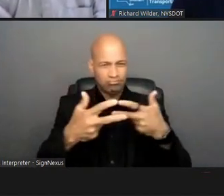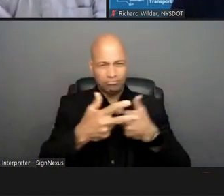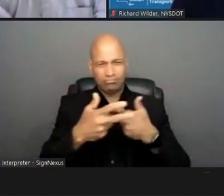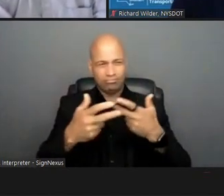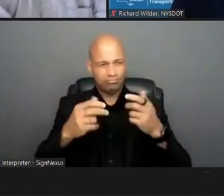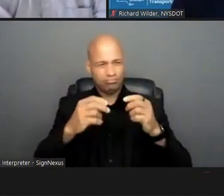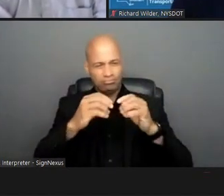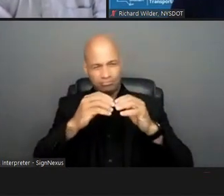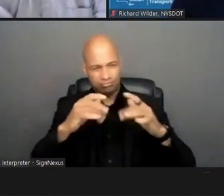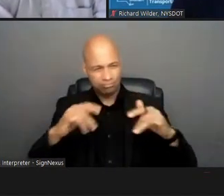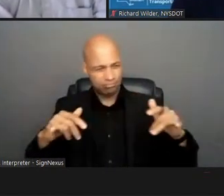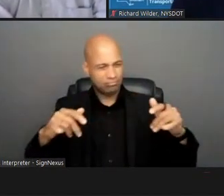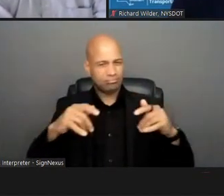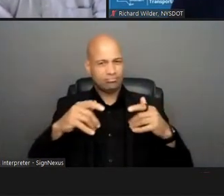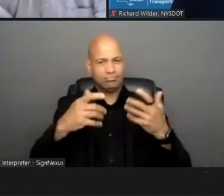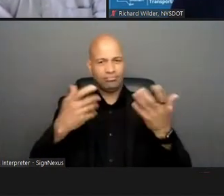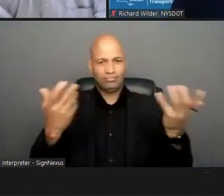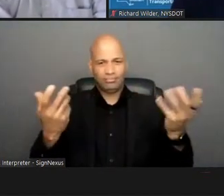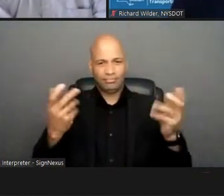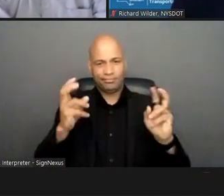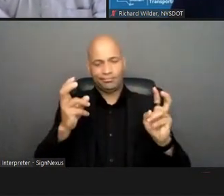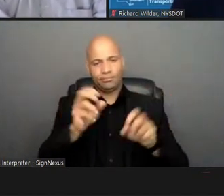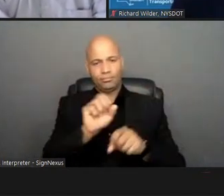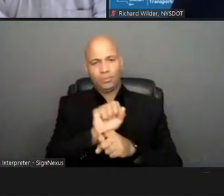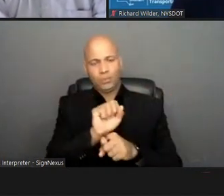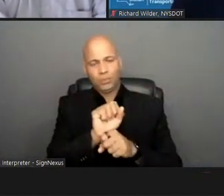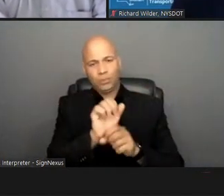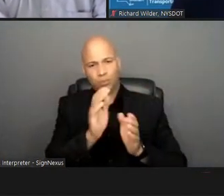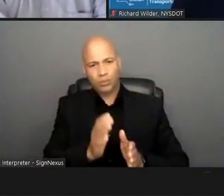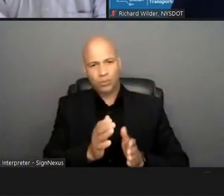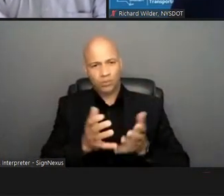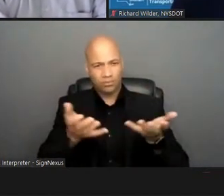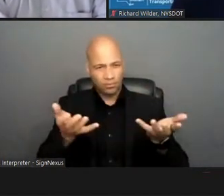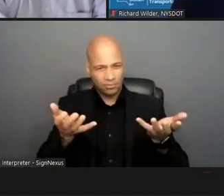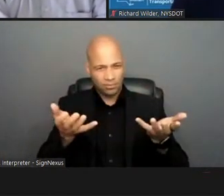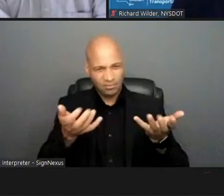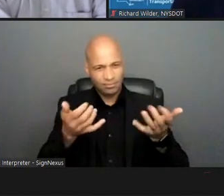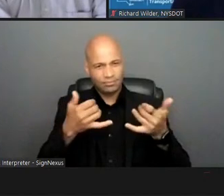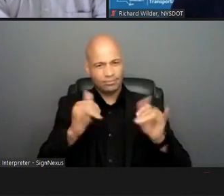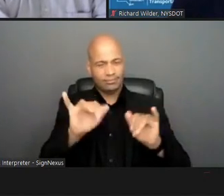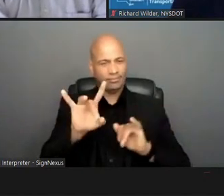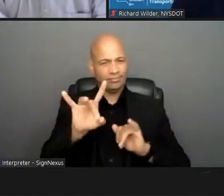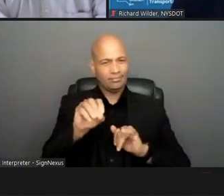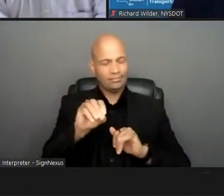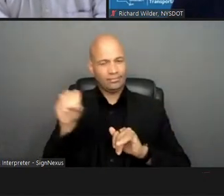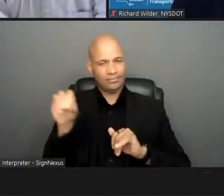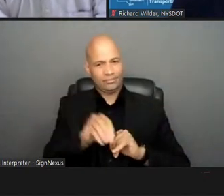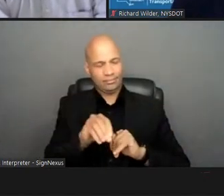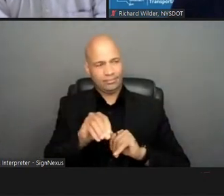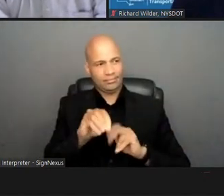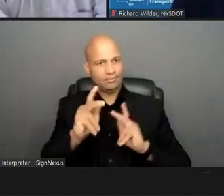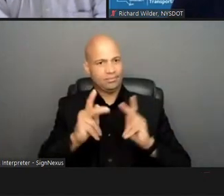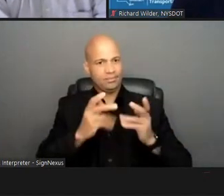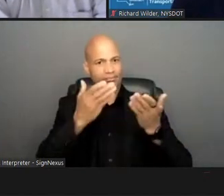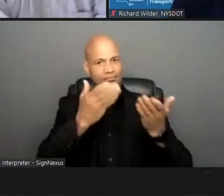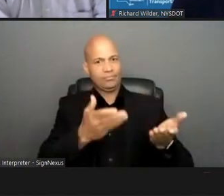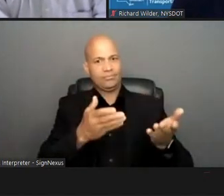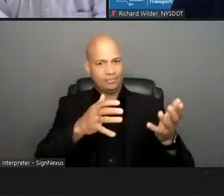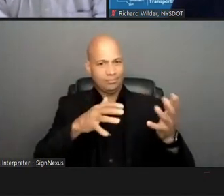use Vehicles blue collar workers there's still going to be 80 of us out there